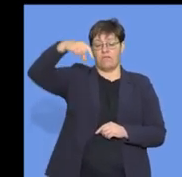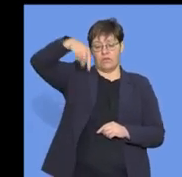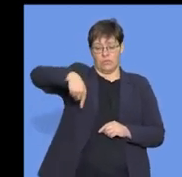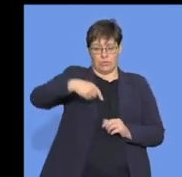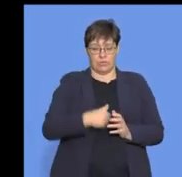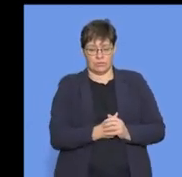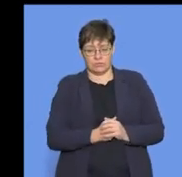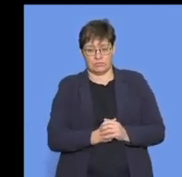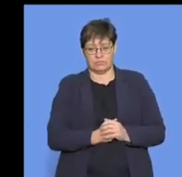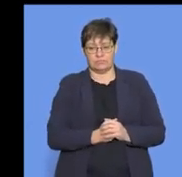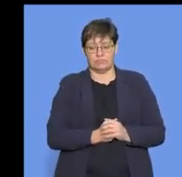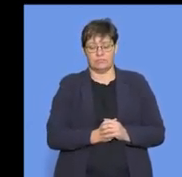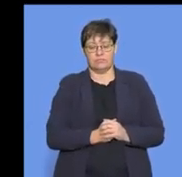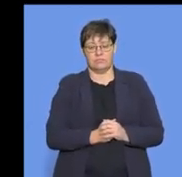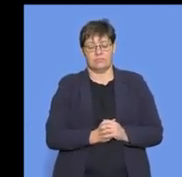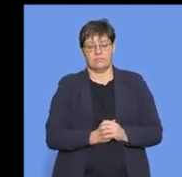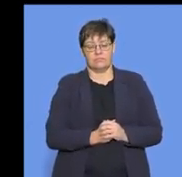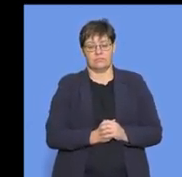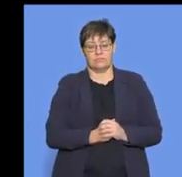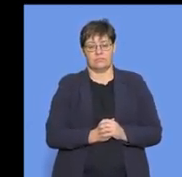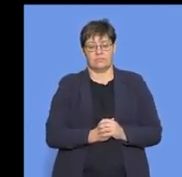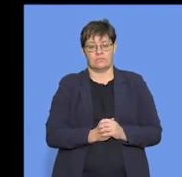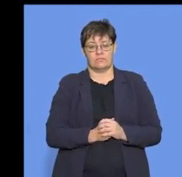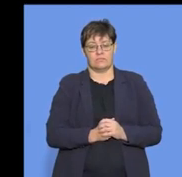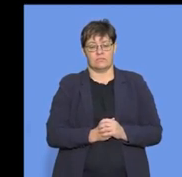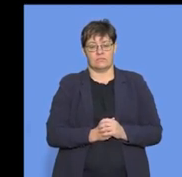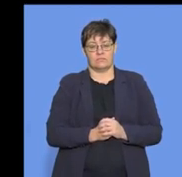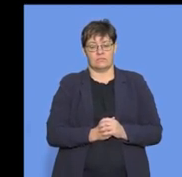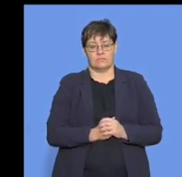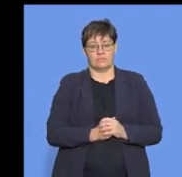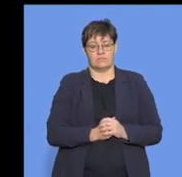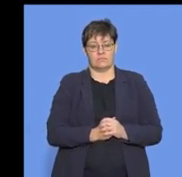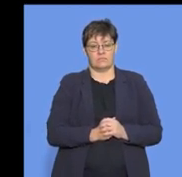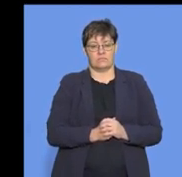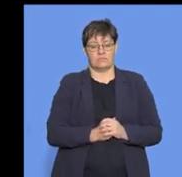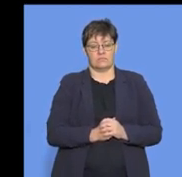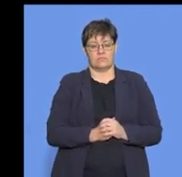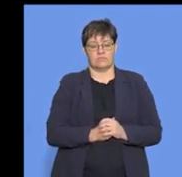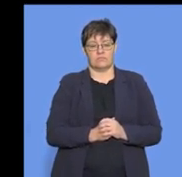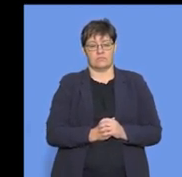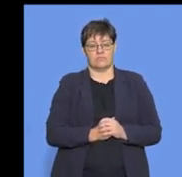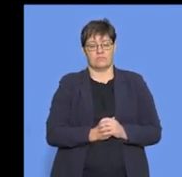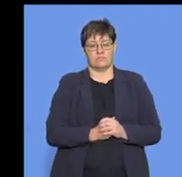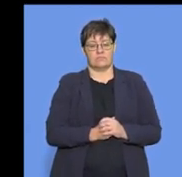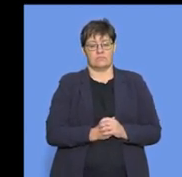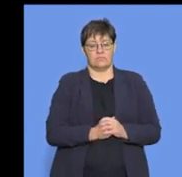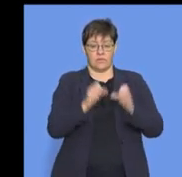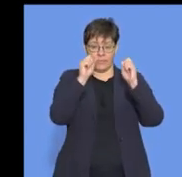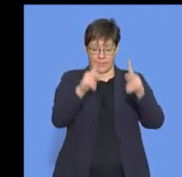the cos of the angle across from that. And because we started off with q, we're going to end up with q.